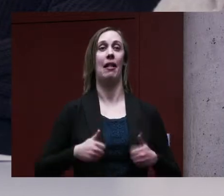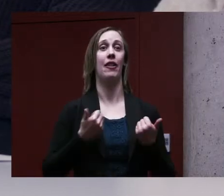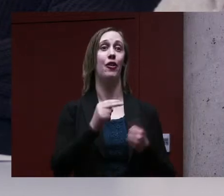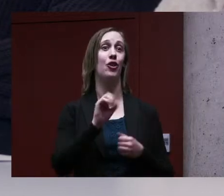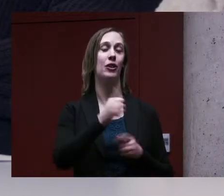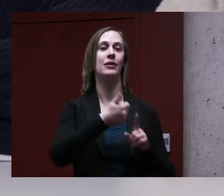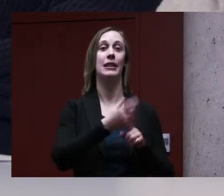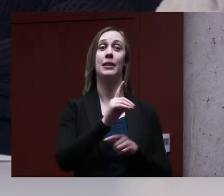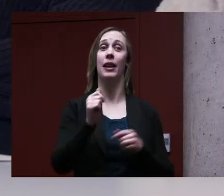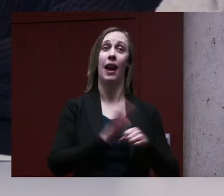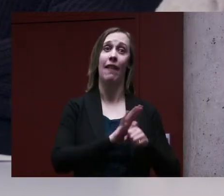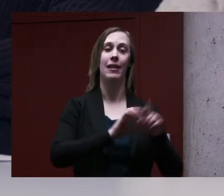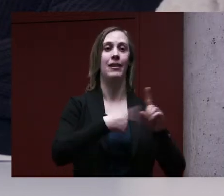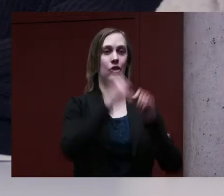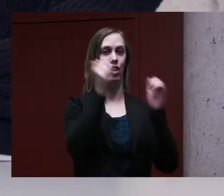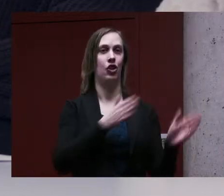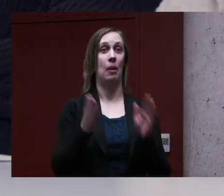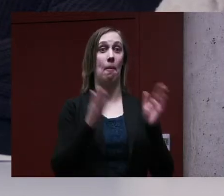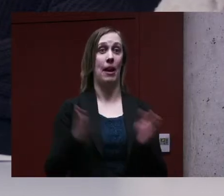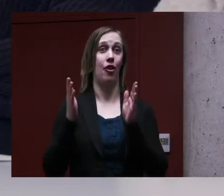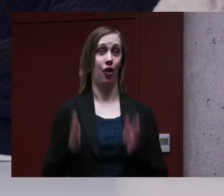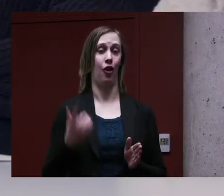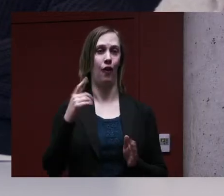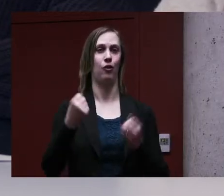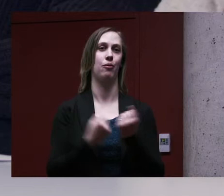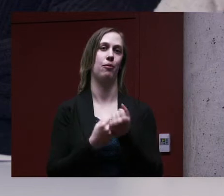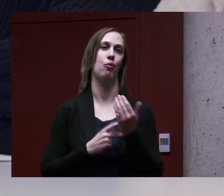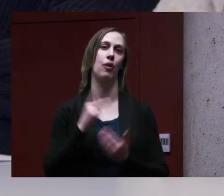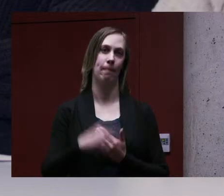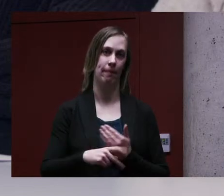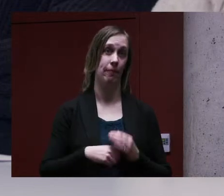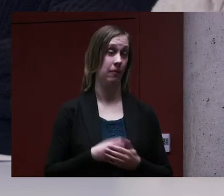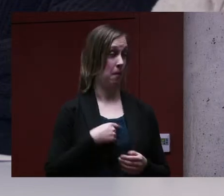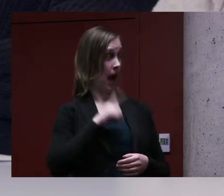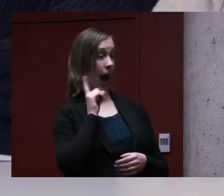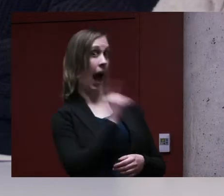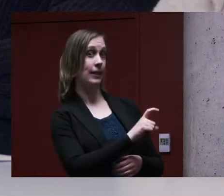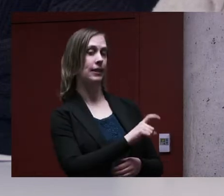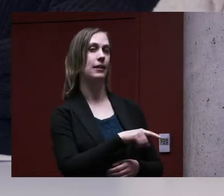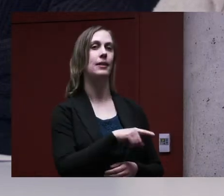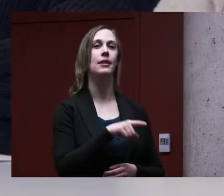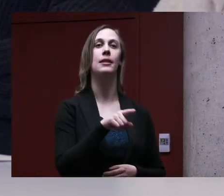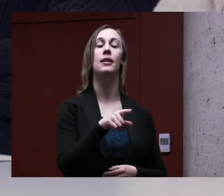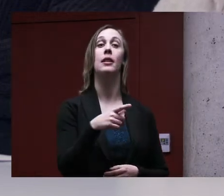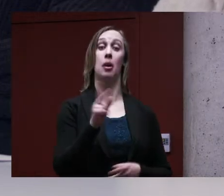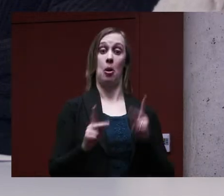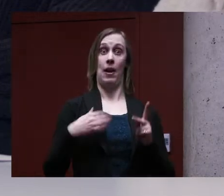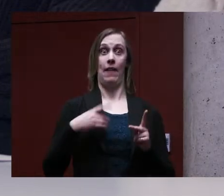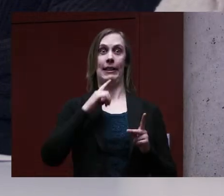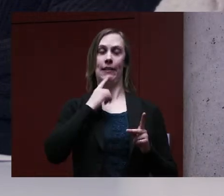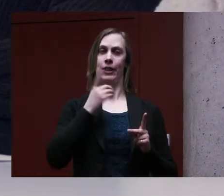planner of supportive programming. So our question for you this evening is, how are the housing needs of people with severe